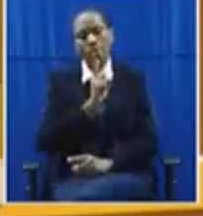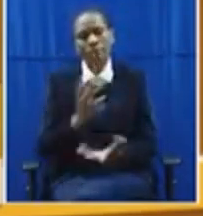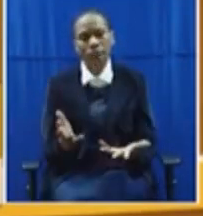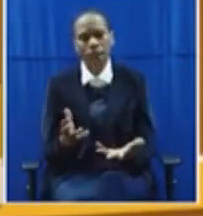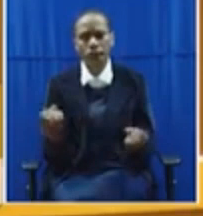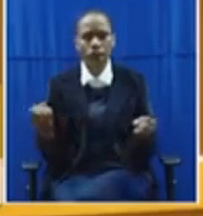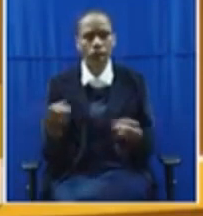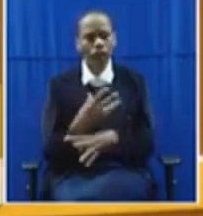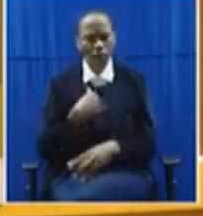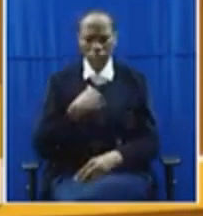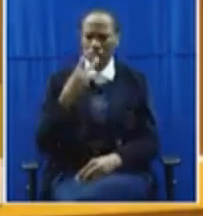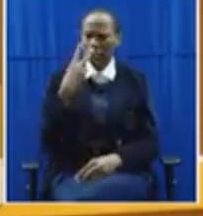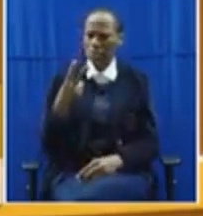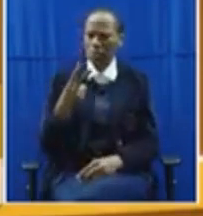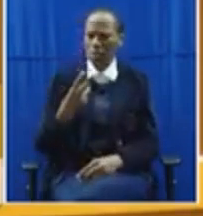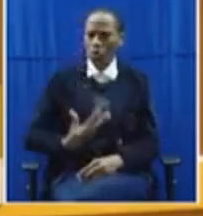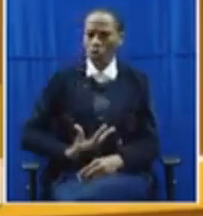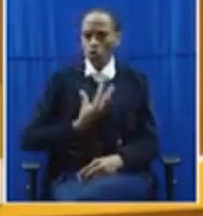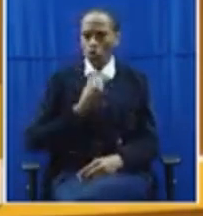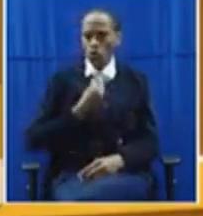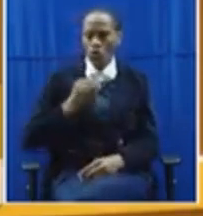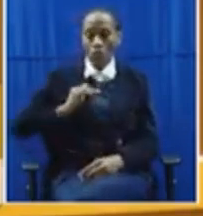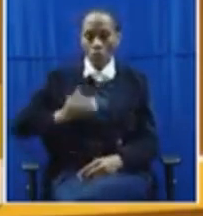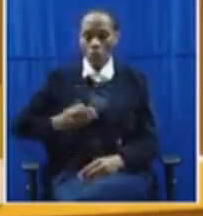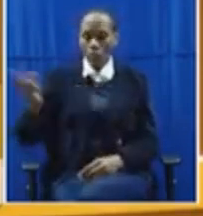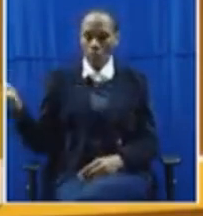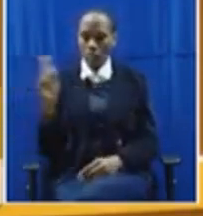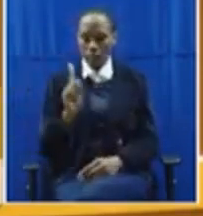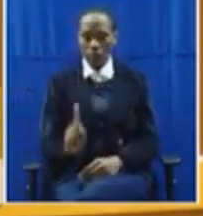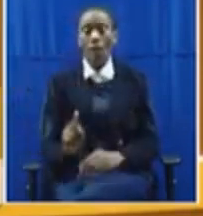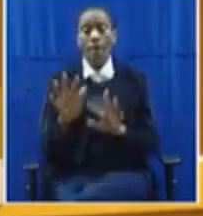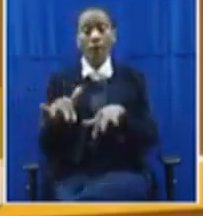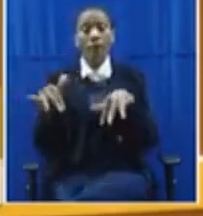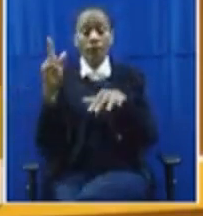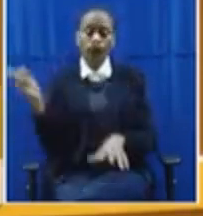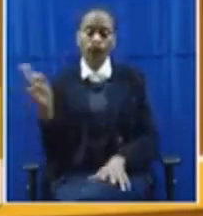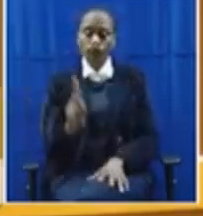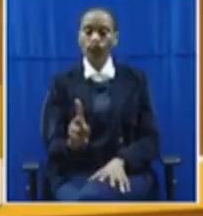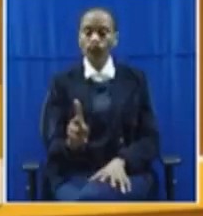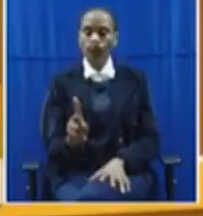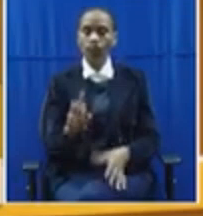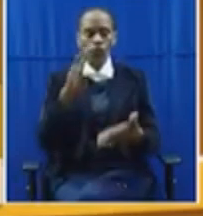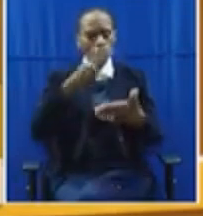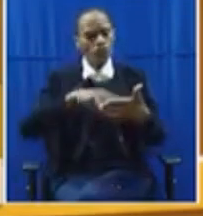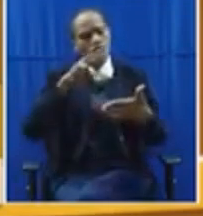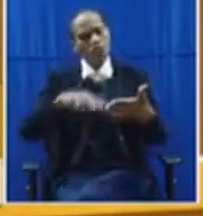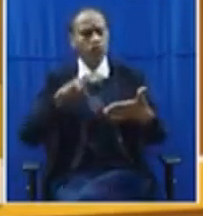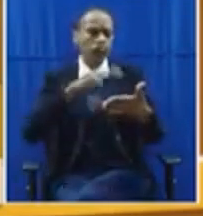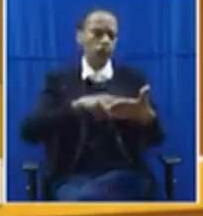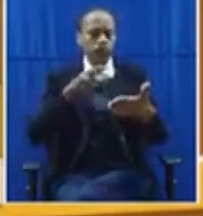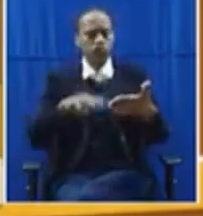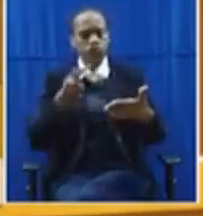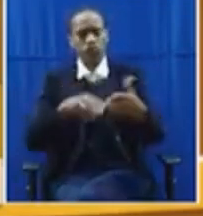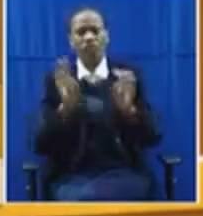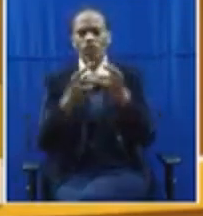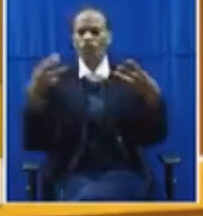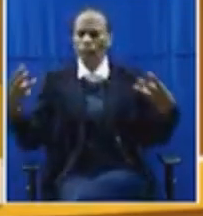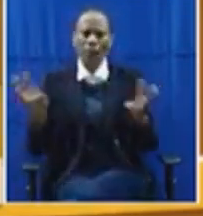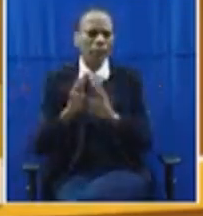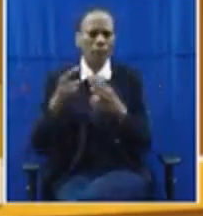me that a young woman stands in front of this house and she reads headline after headline and she